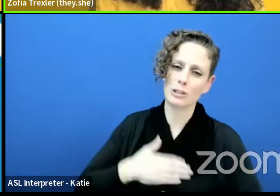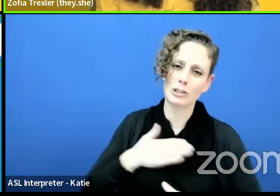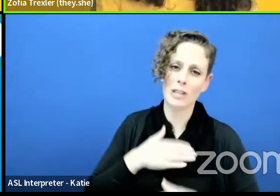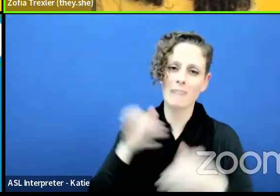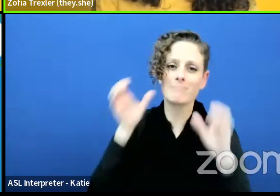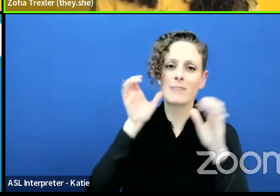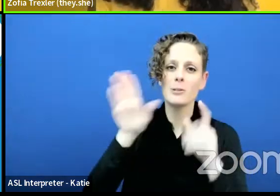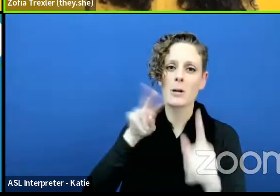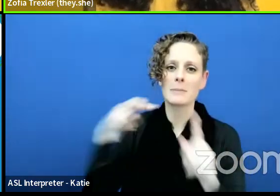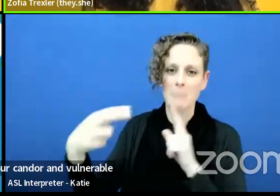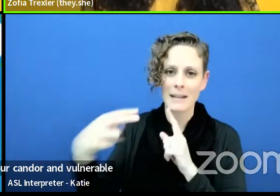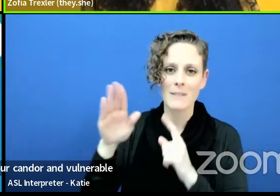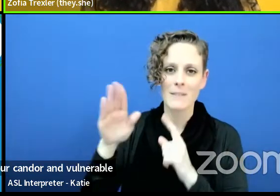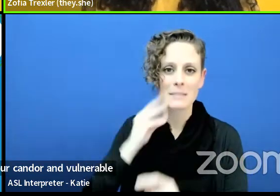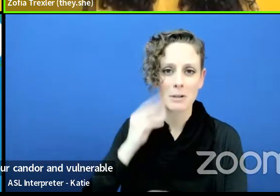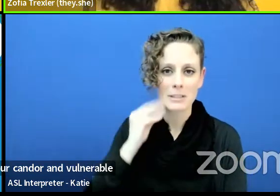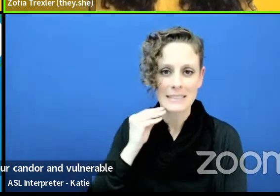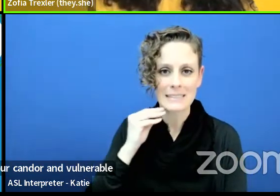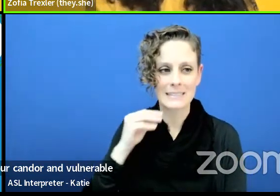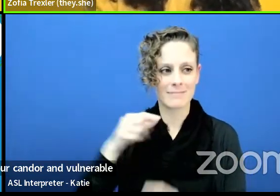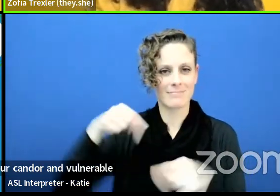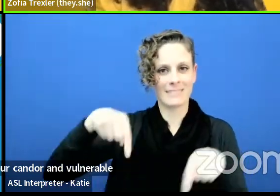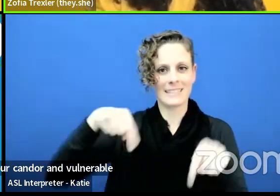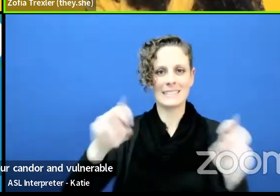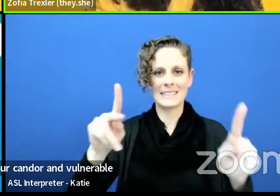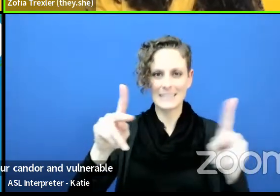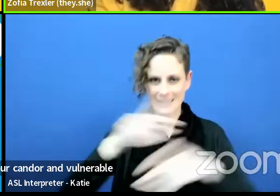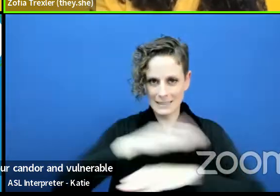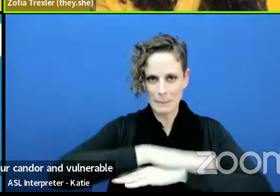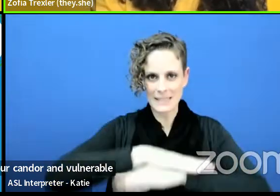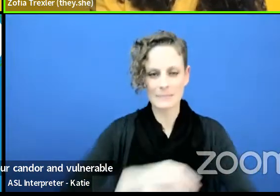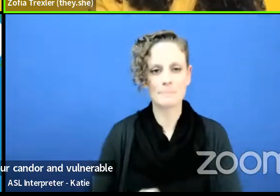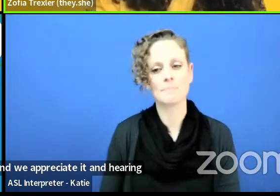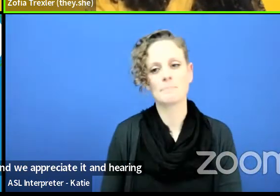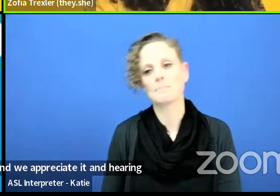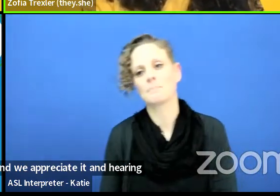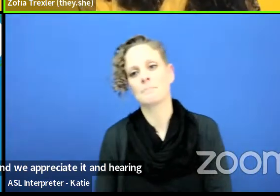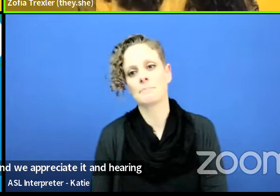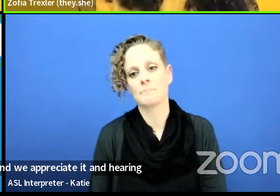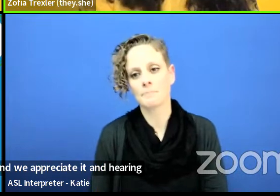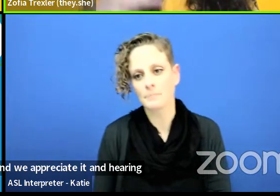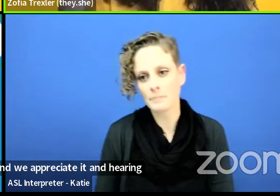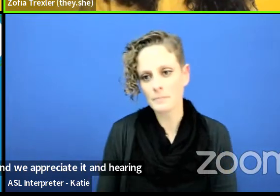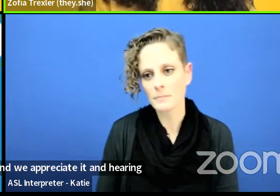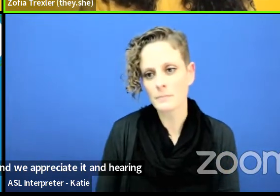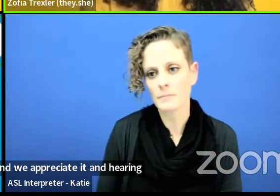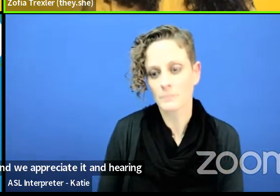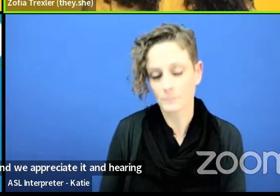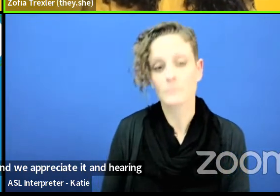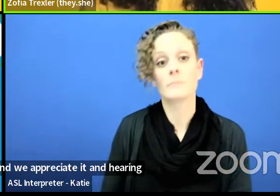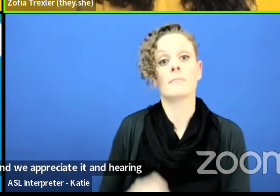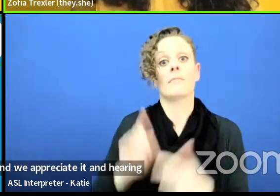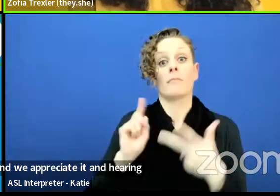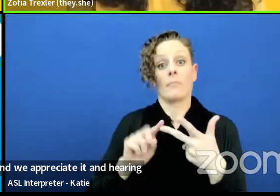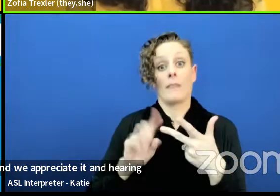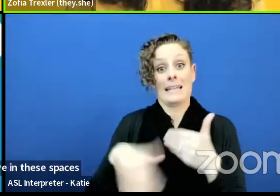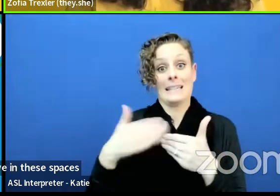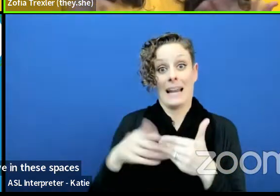perspective and your experiences in these spaces. Just a reminder, after this next